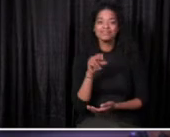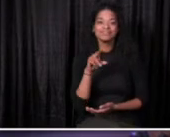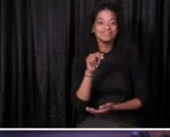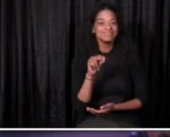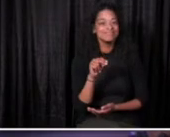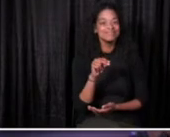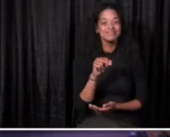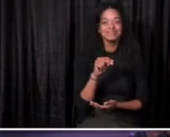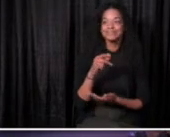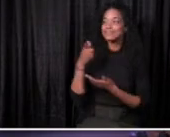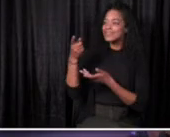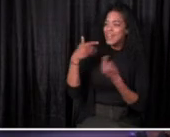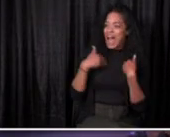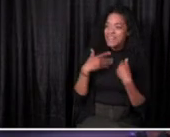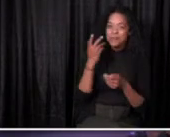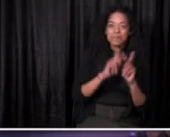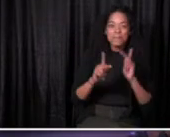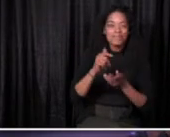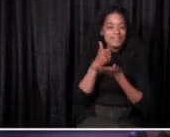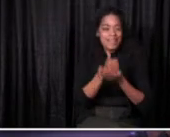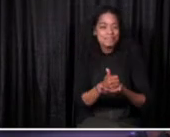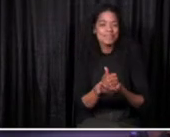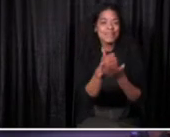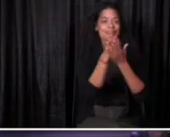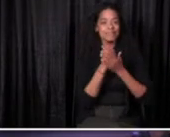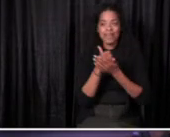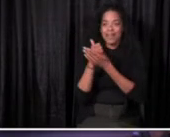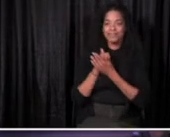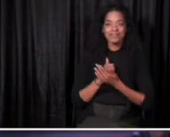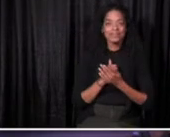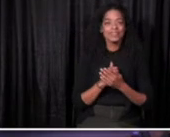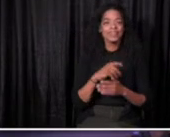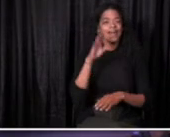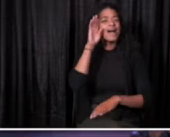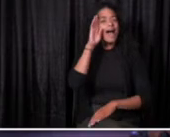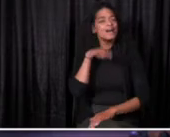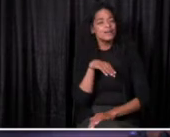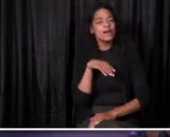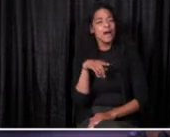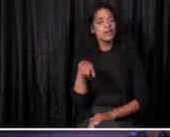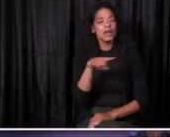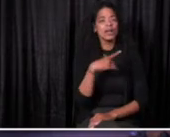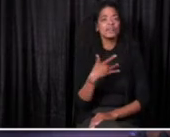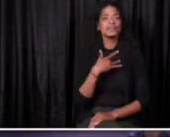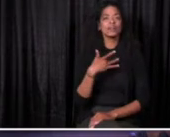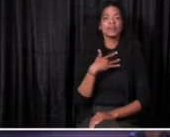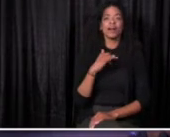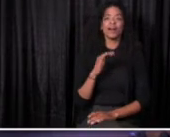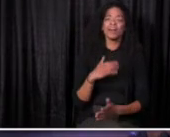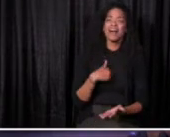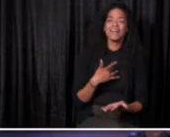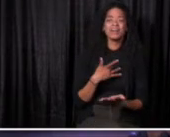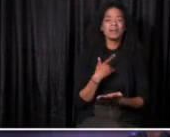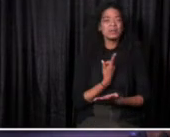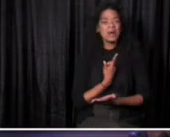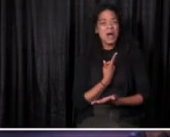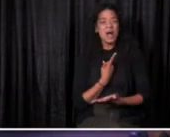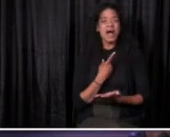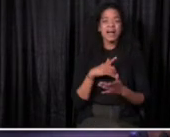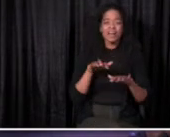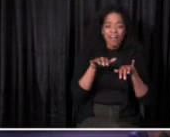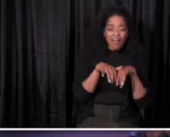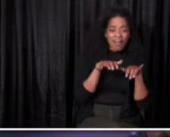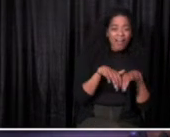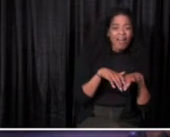Sure, many of you felt alone as you sat behind the computer with this